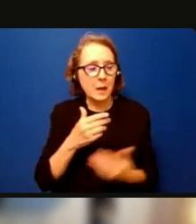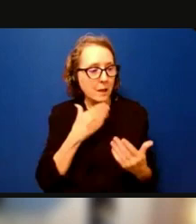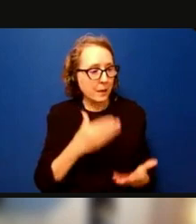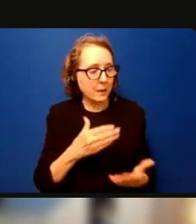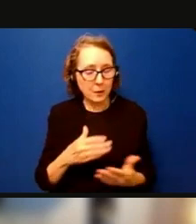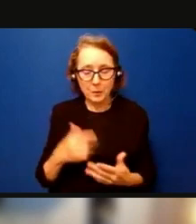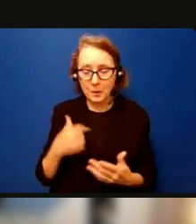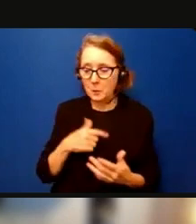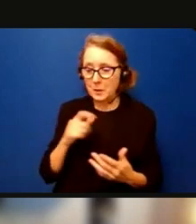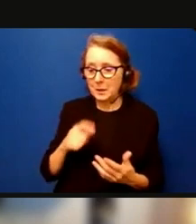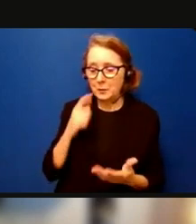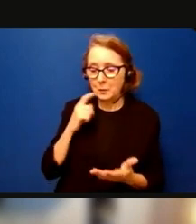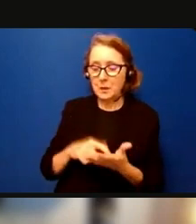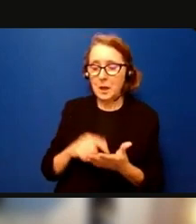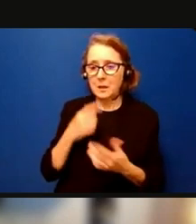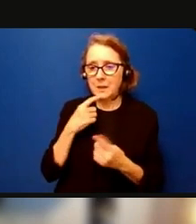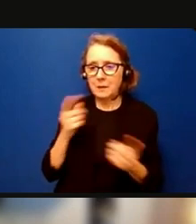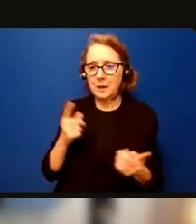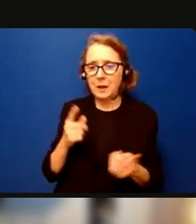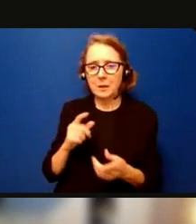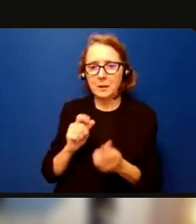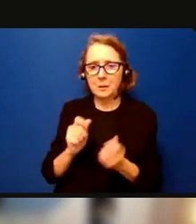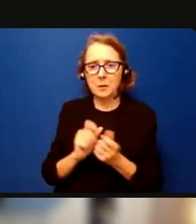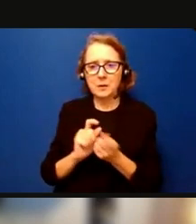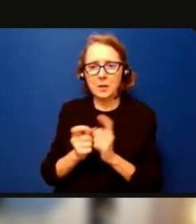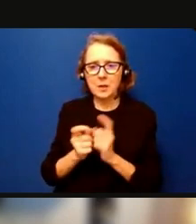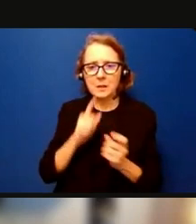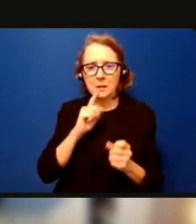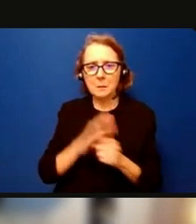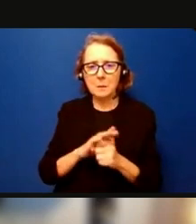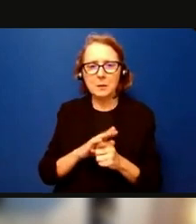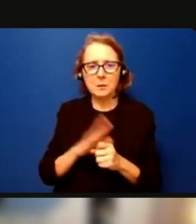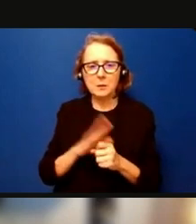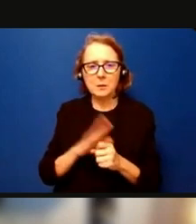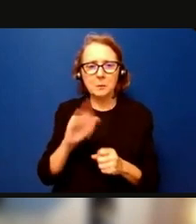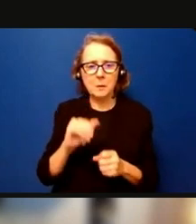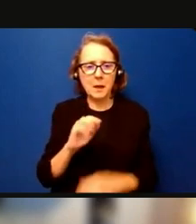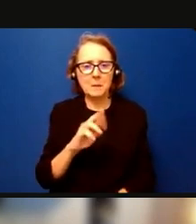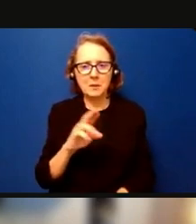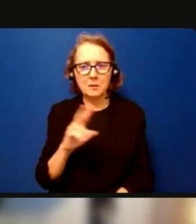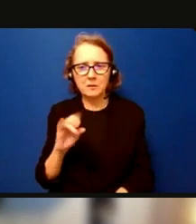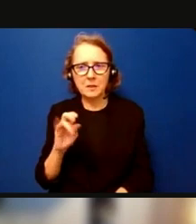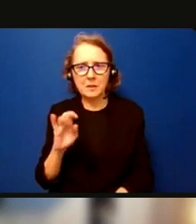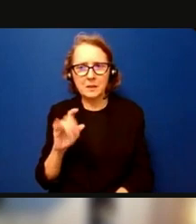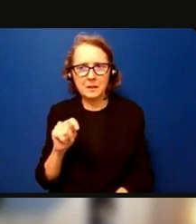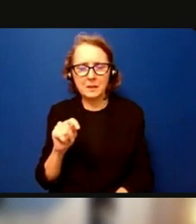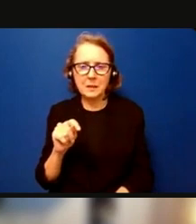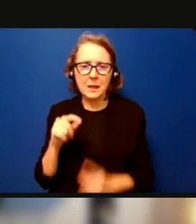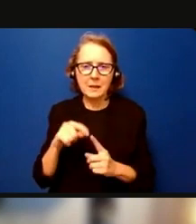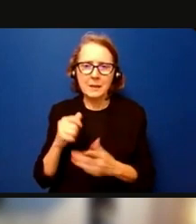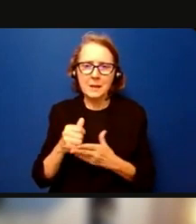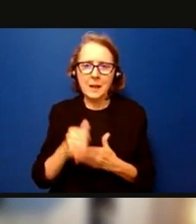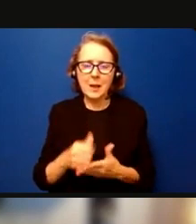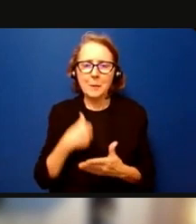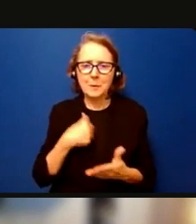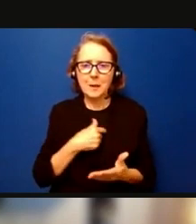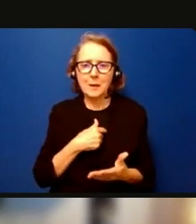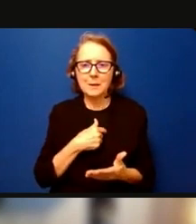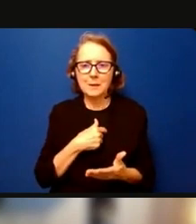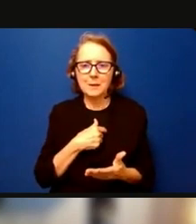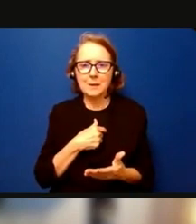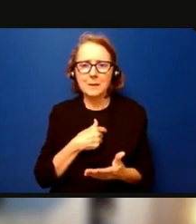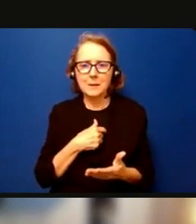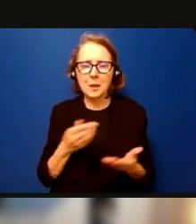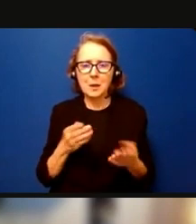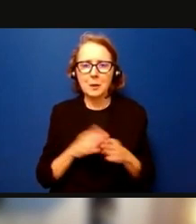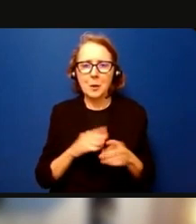with the changes committed to by Mr. Vincent, this really sort of helps us